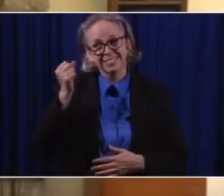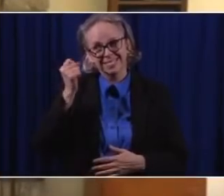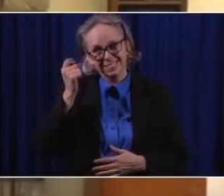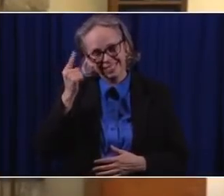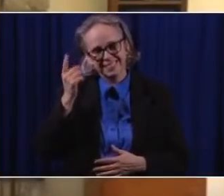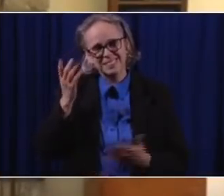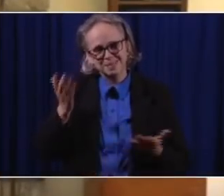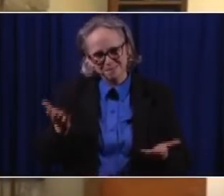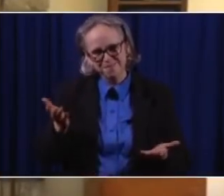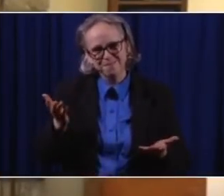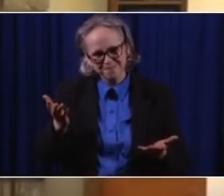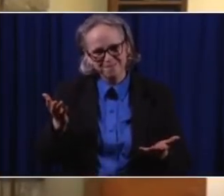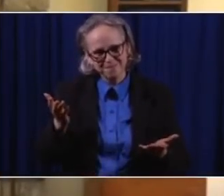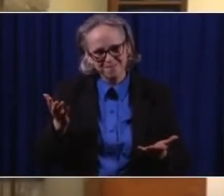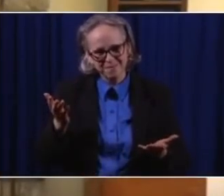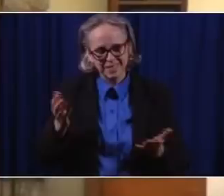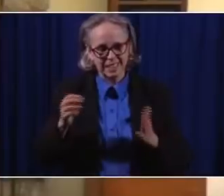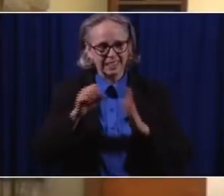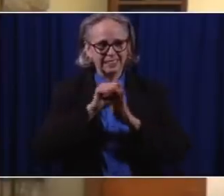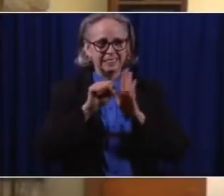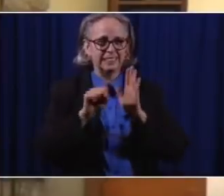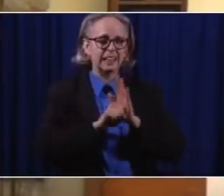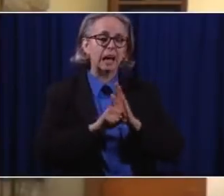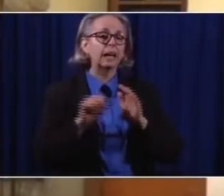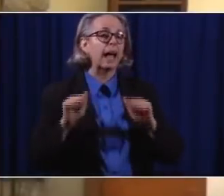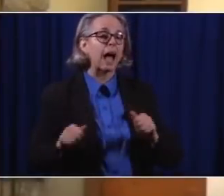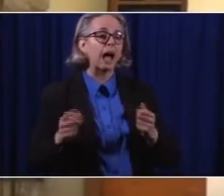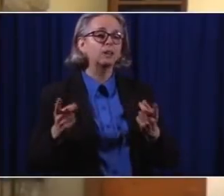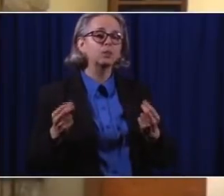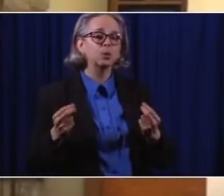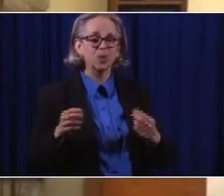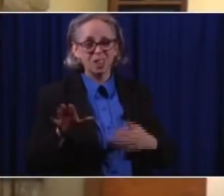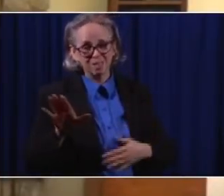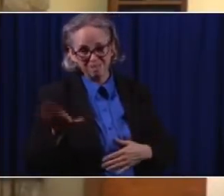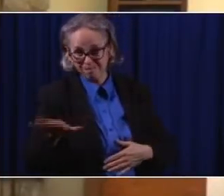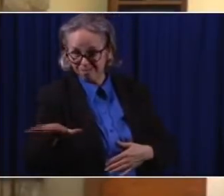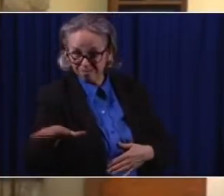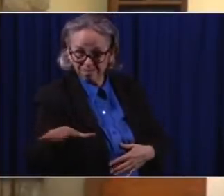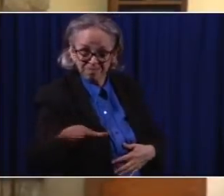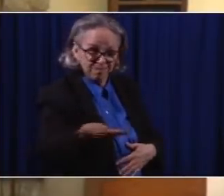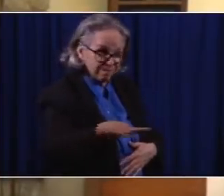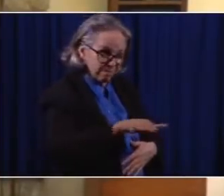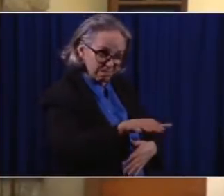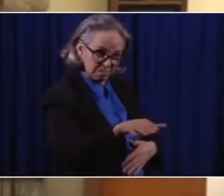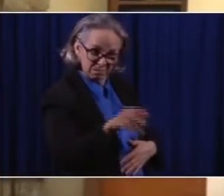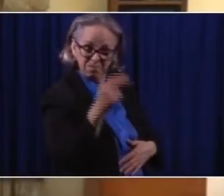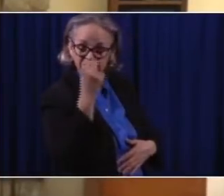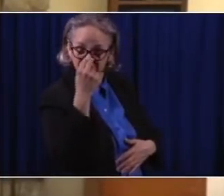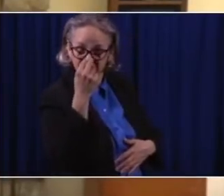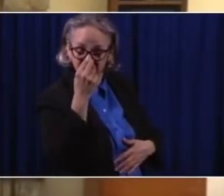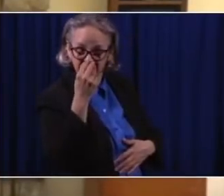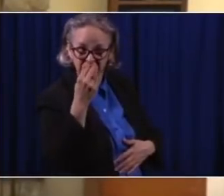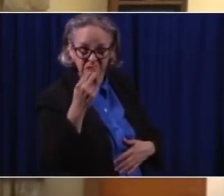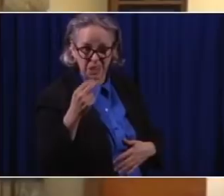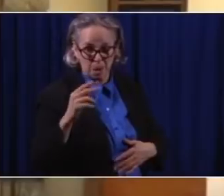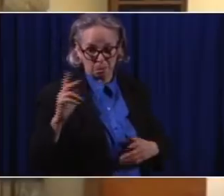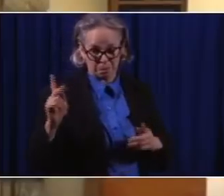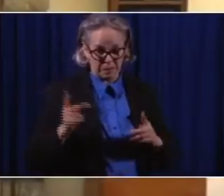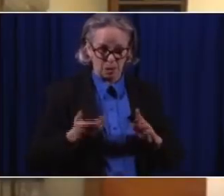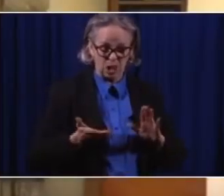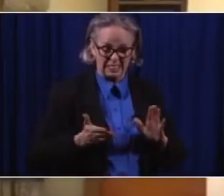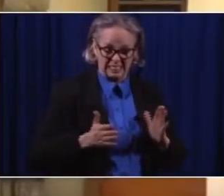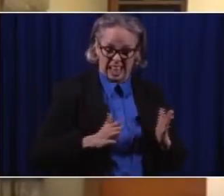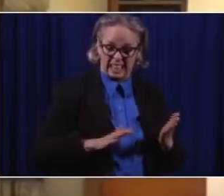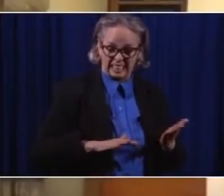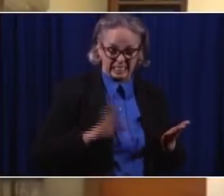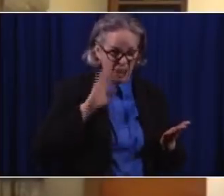say, look, we're losing people. People are dying as a result of some of these celebrations.